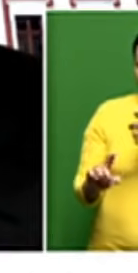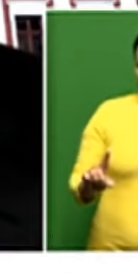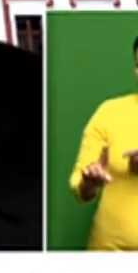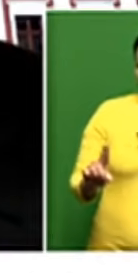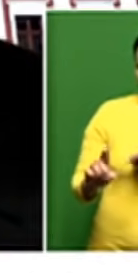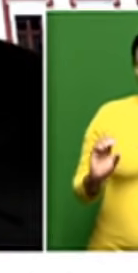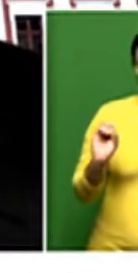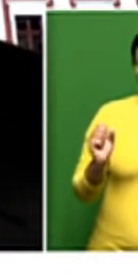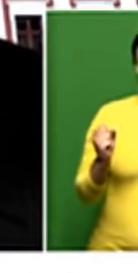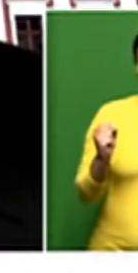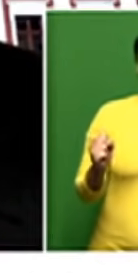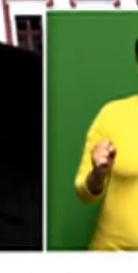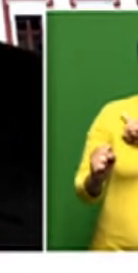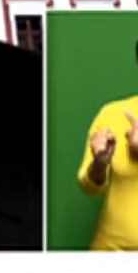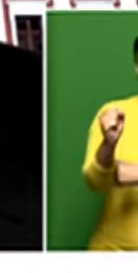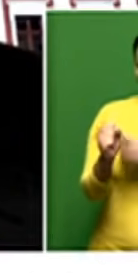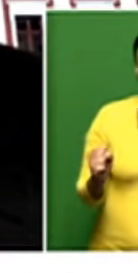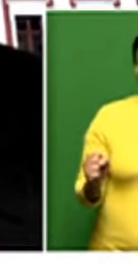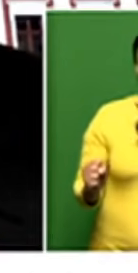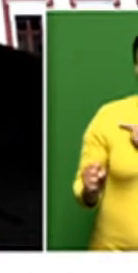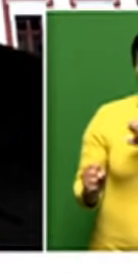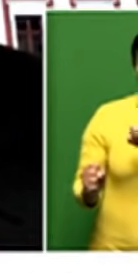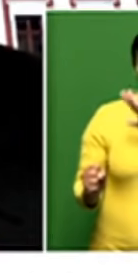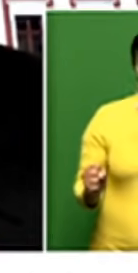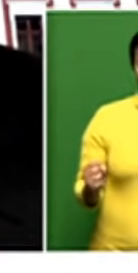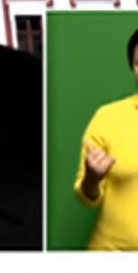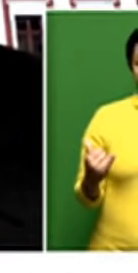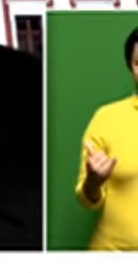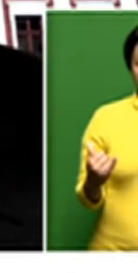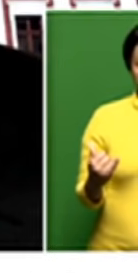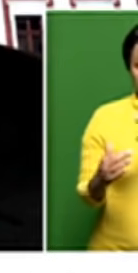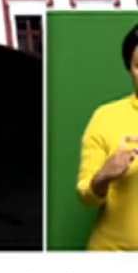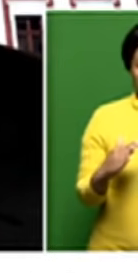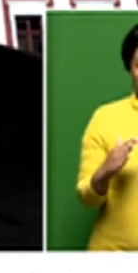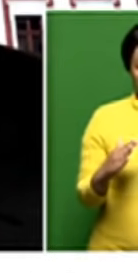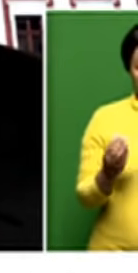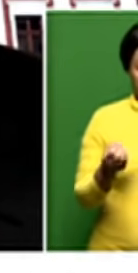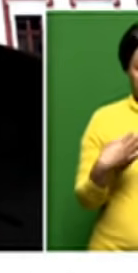Why should South Africans now believe that this is actually going to yield any results?